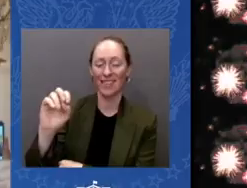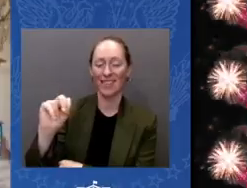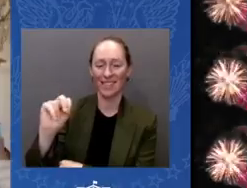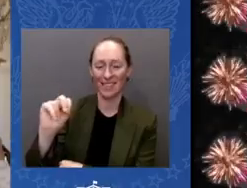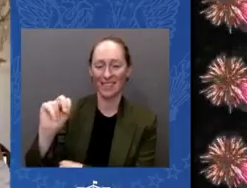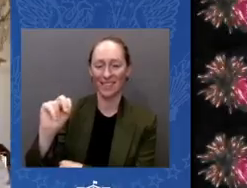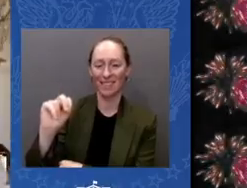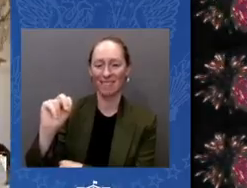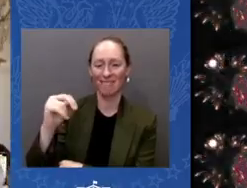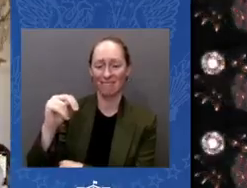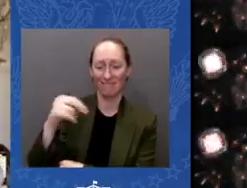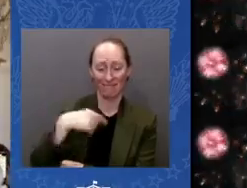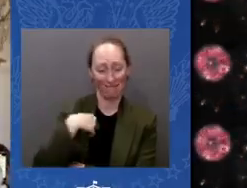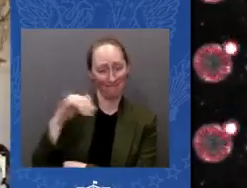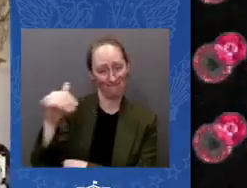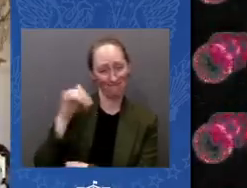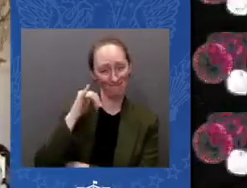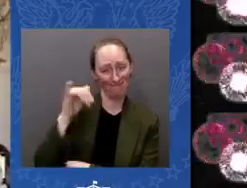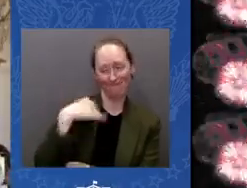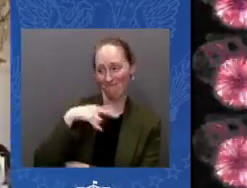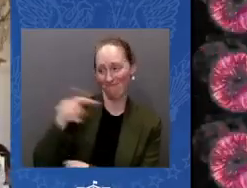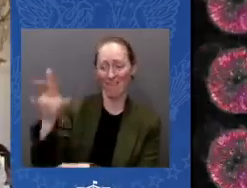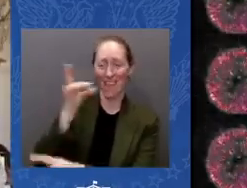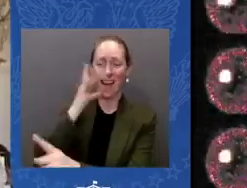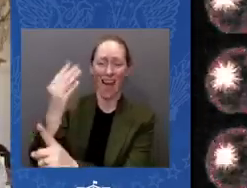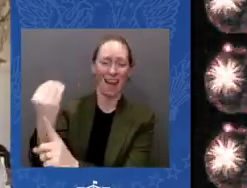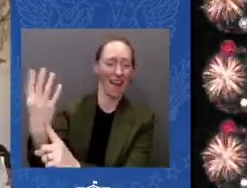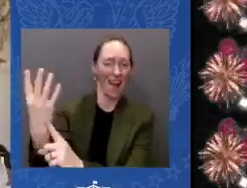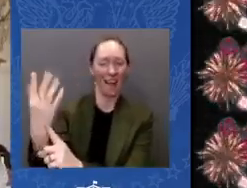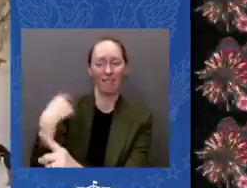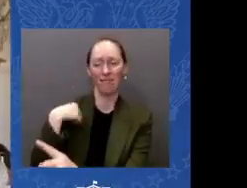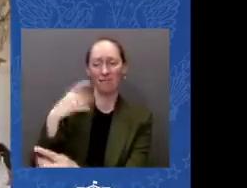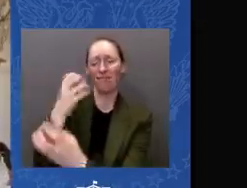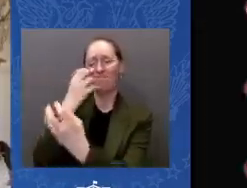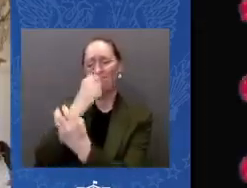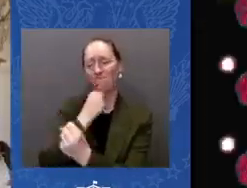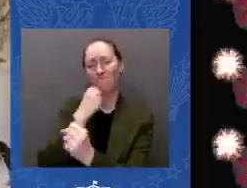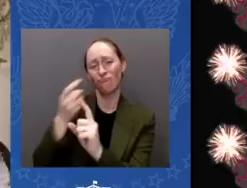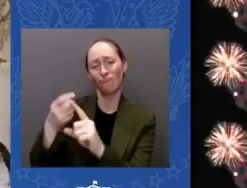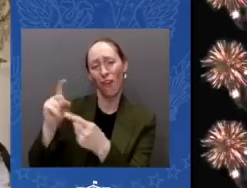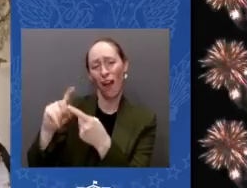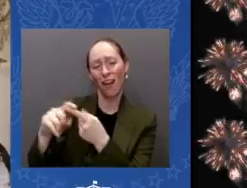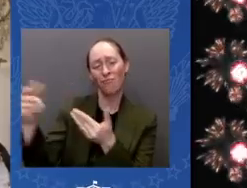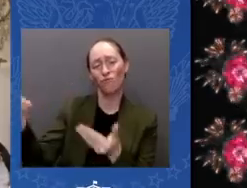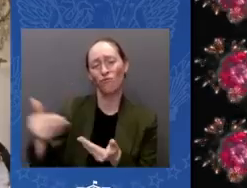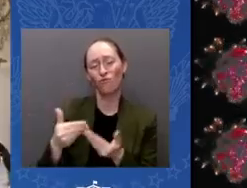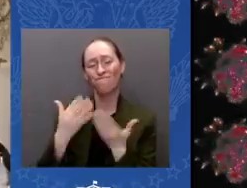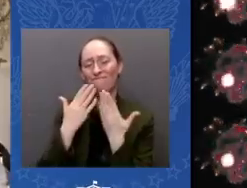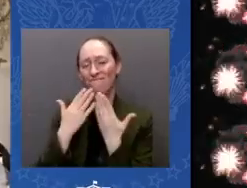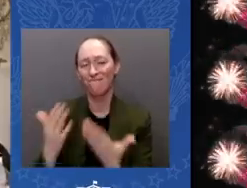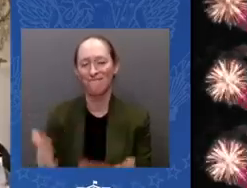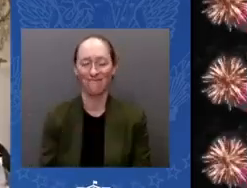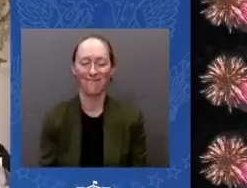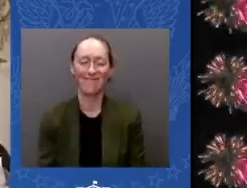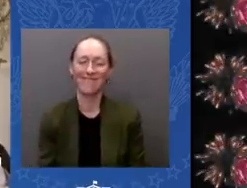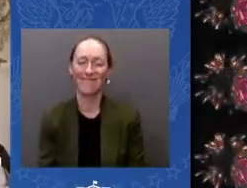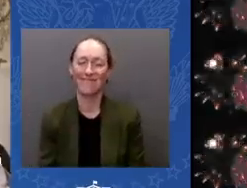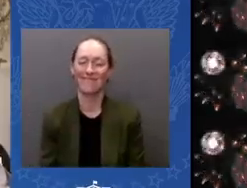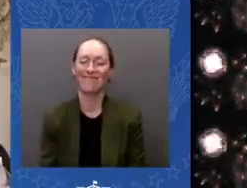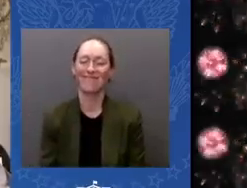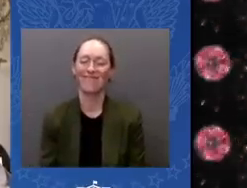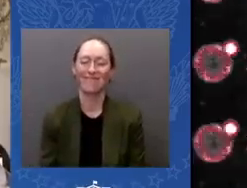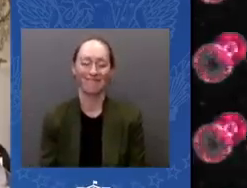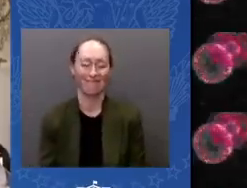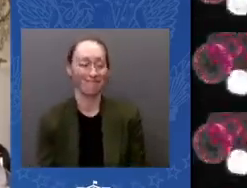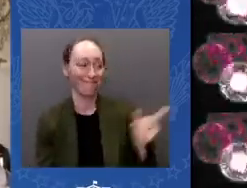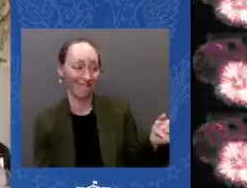dear friend. Thank you for that beautiful introduction. Thank you. And to our incredible president, Joe Biden. You know, the White House